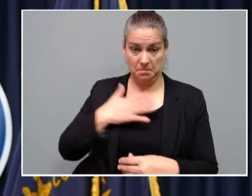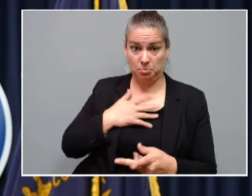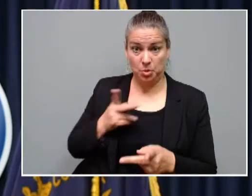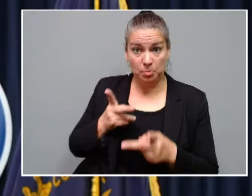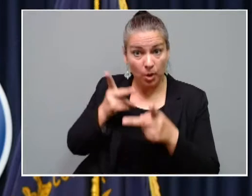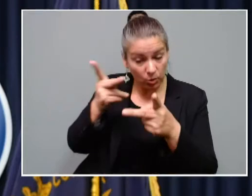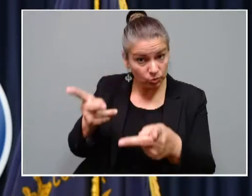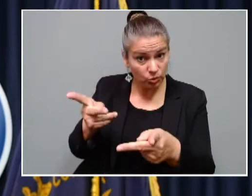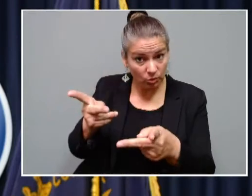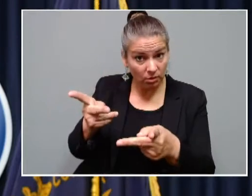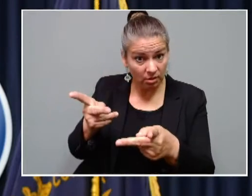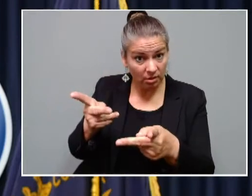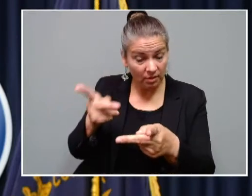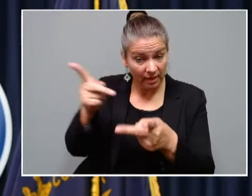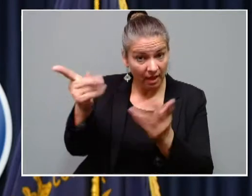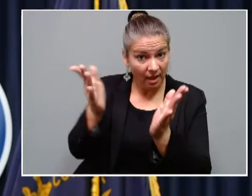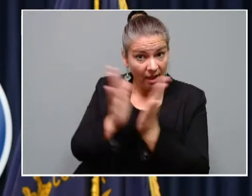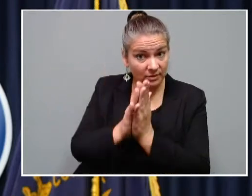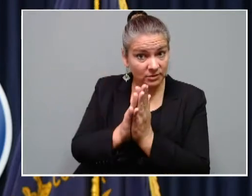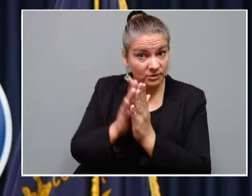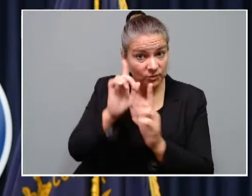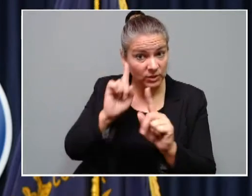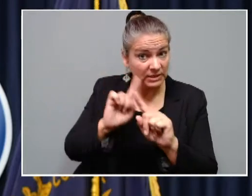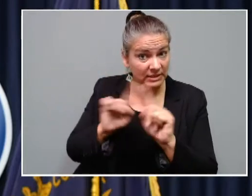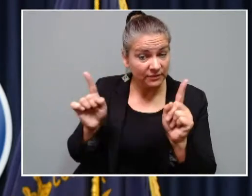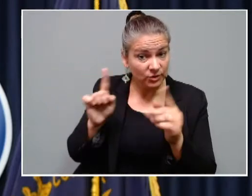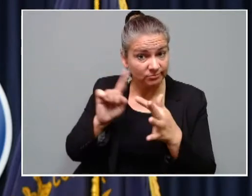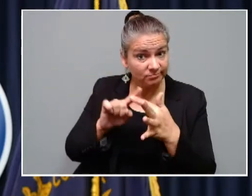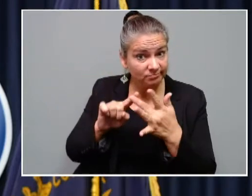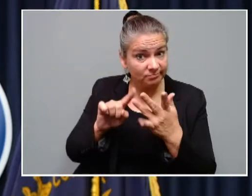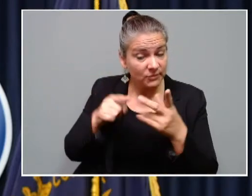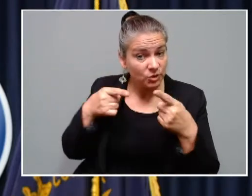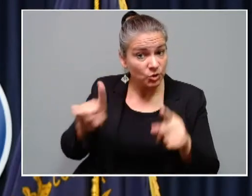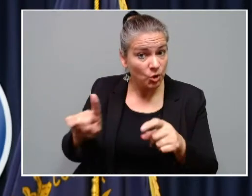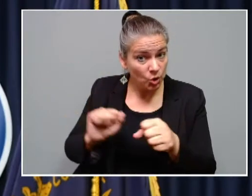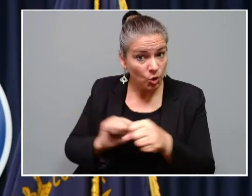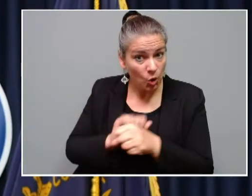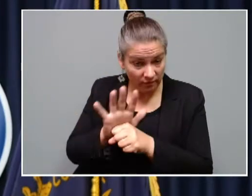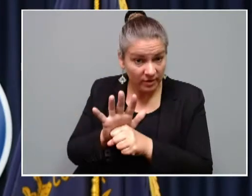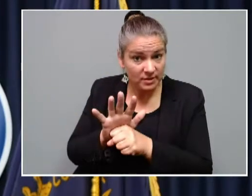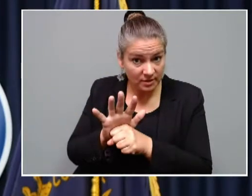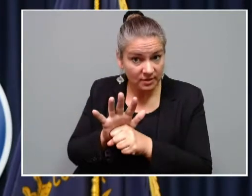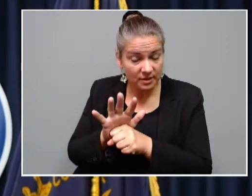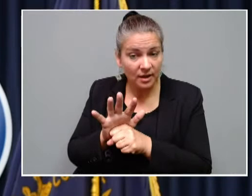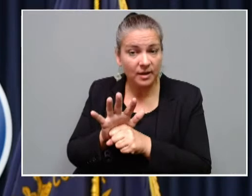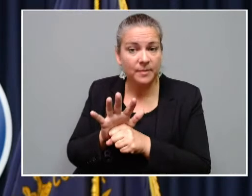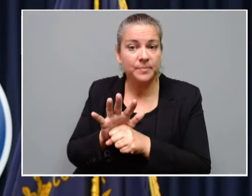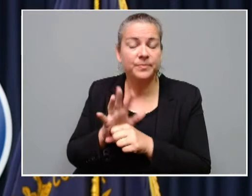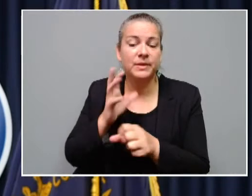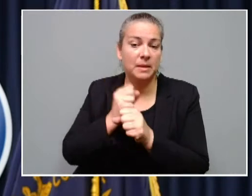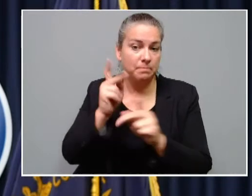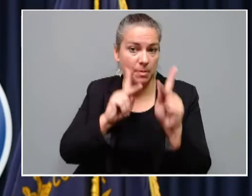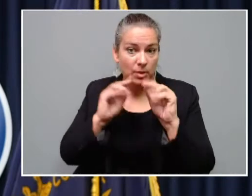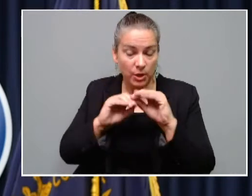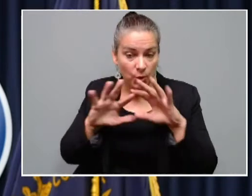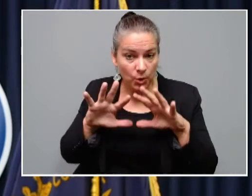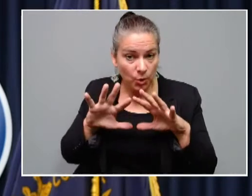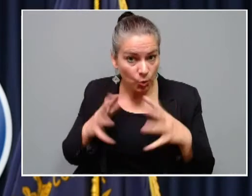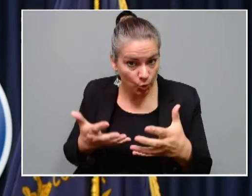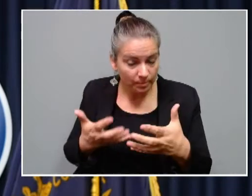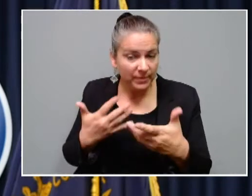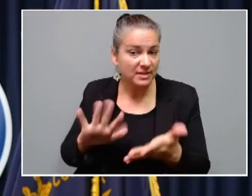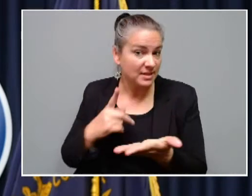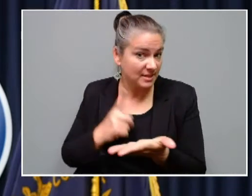they've asked for at different points during COVID, which is consultation. Let's get folks in a room and discuss it.